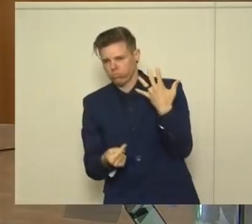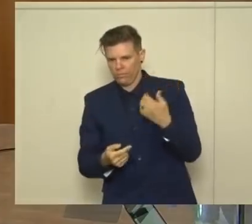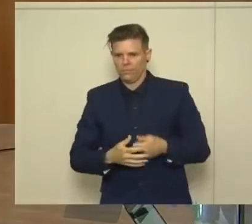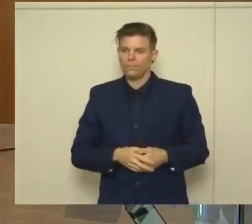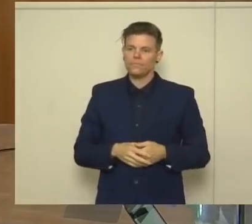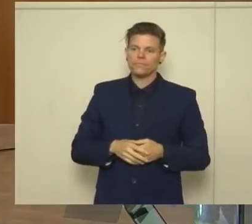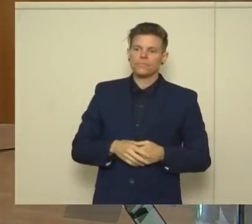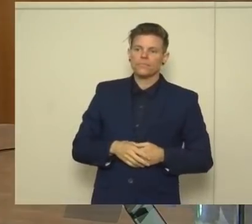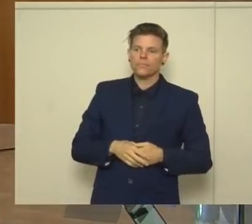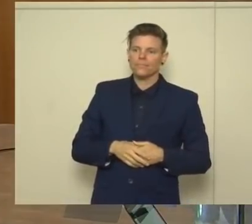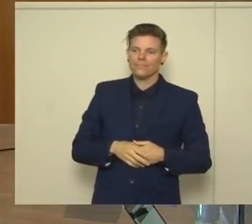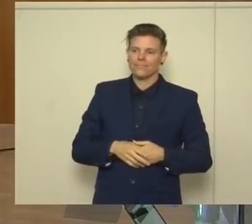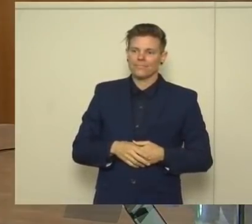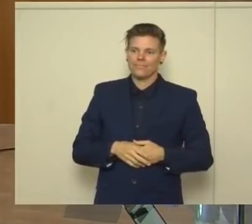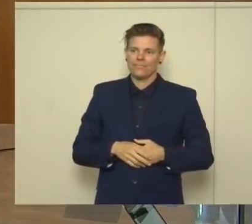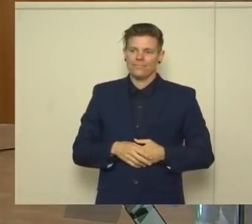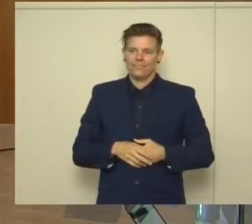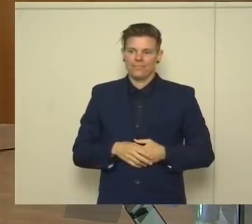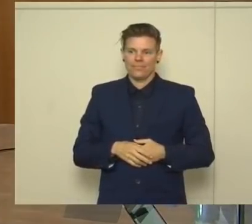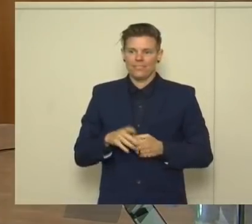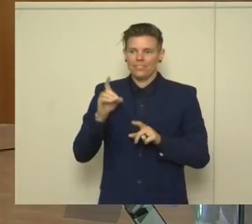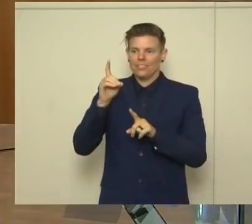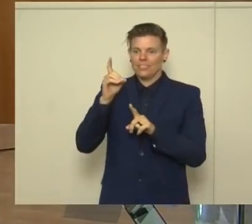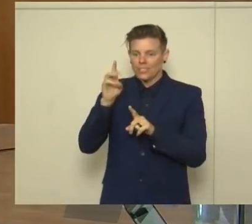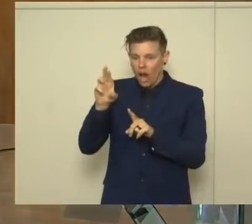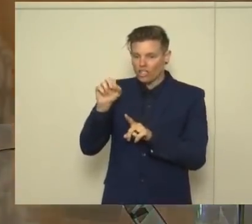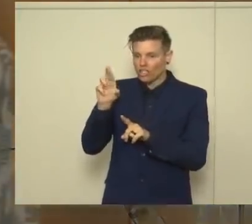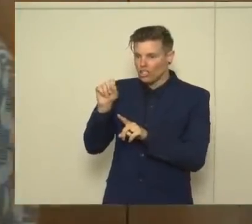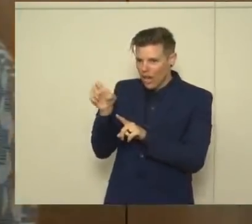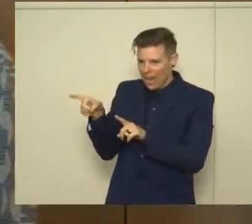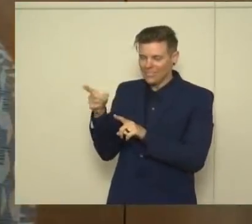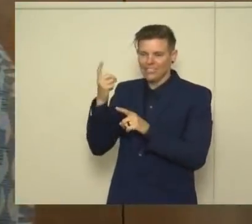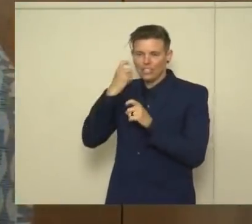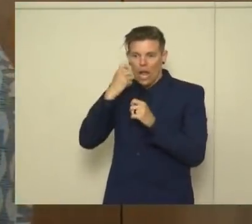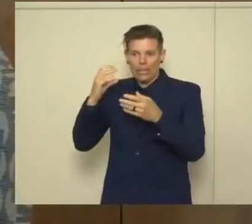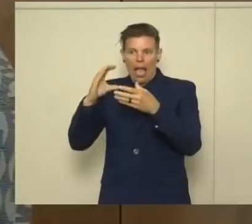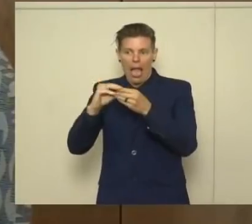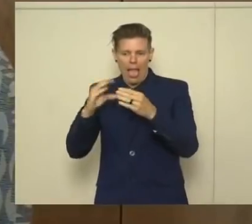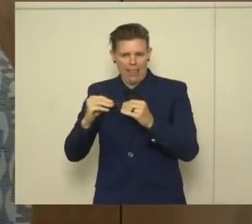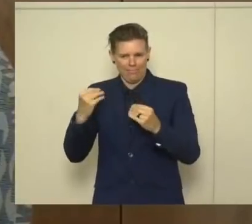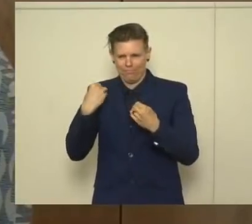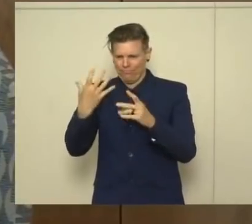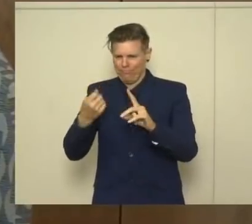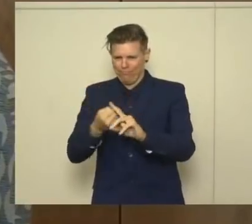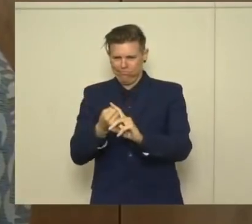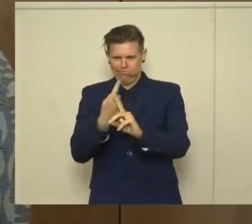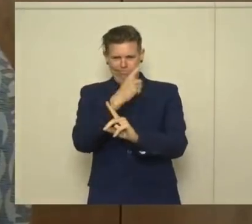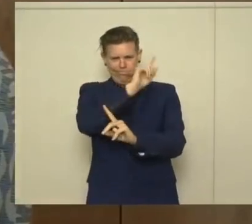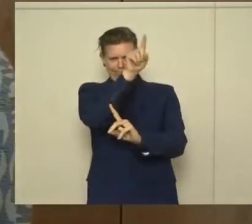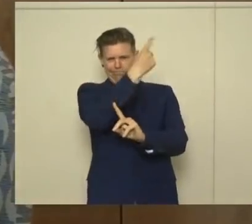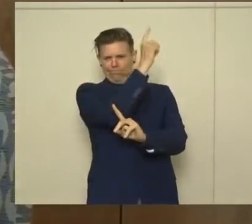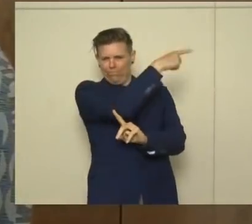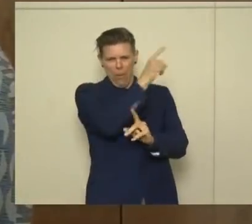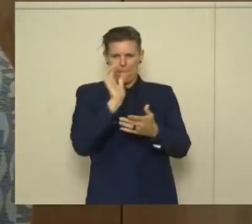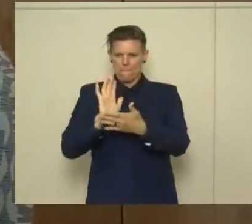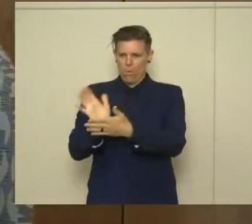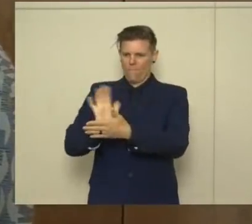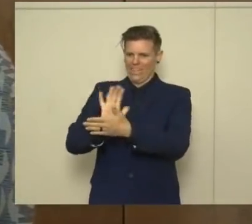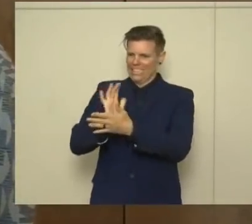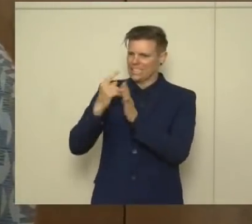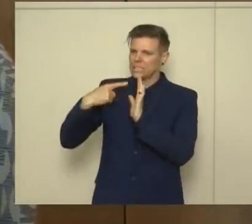extreme hypothetical example of a science fiction environment, because some people tune in right